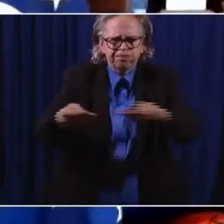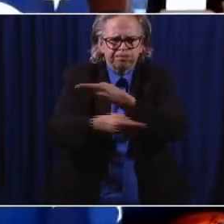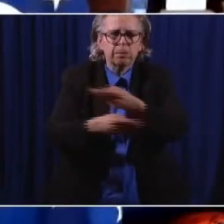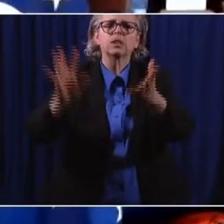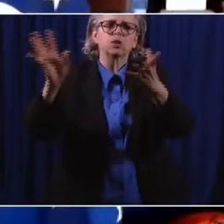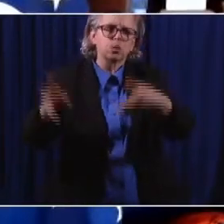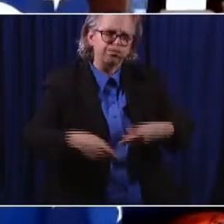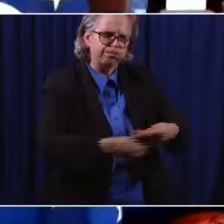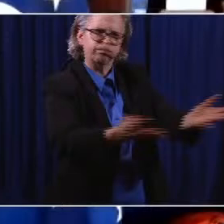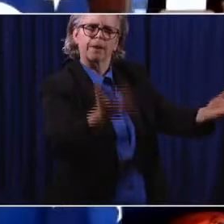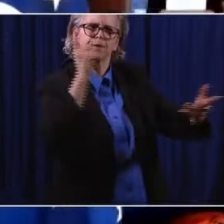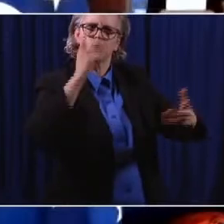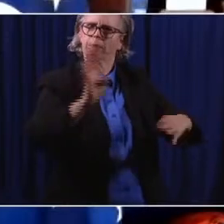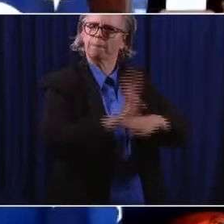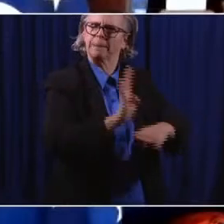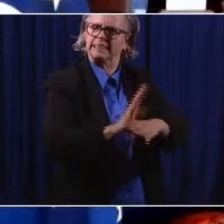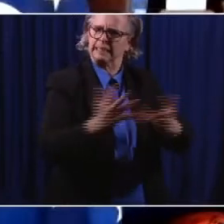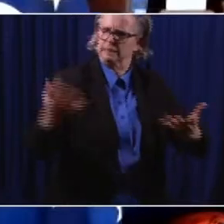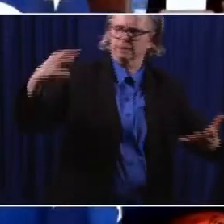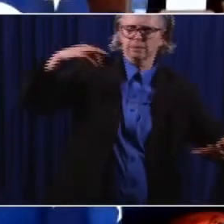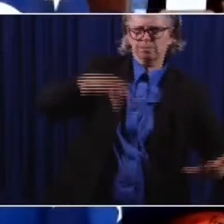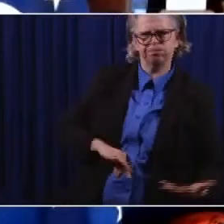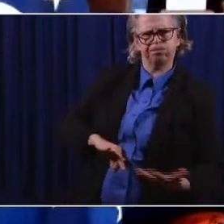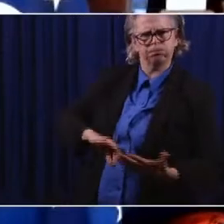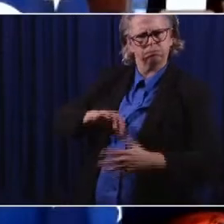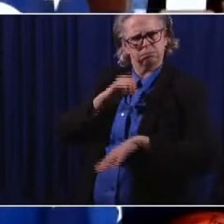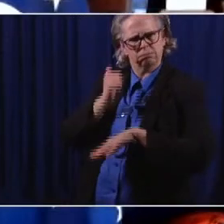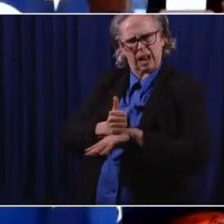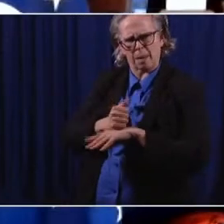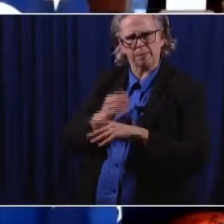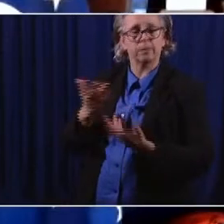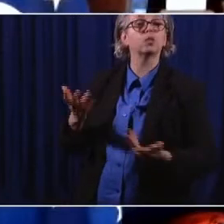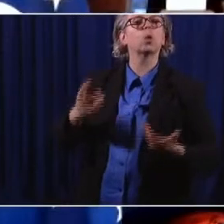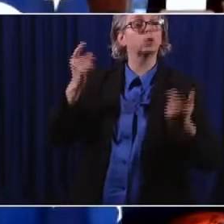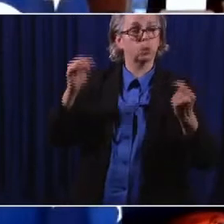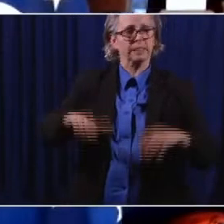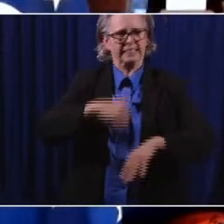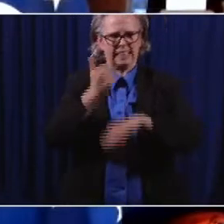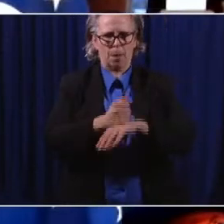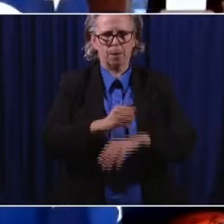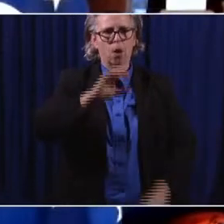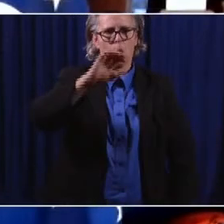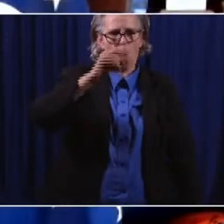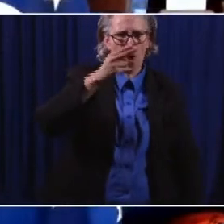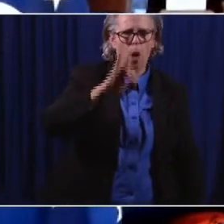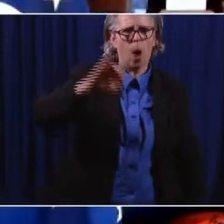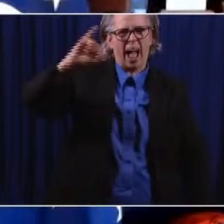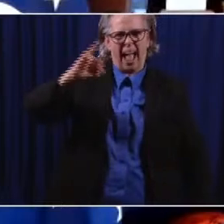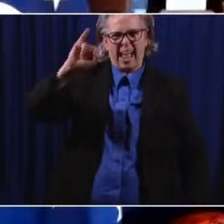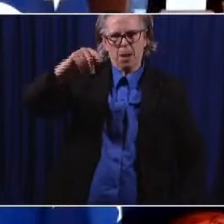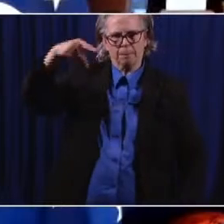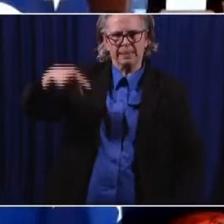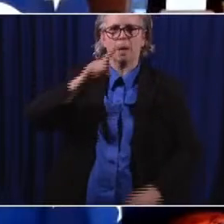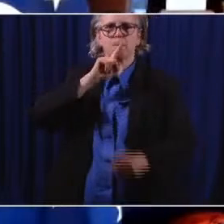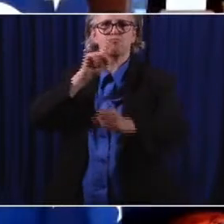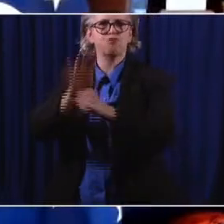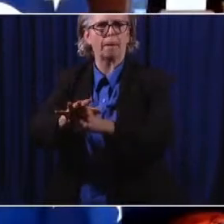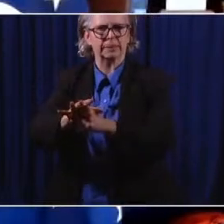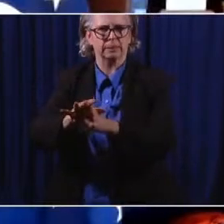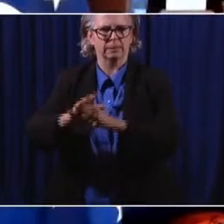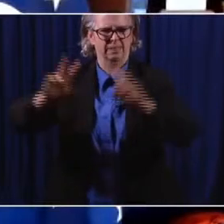we created the Ohio IP Promise. The IP Promise included